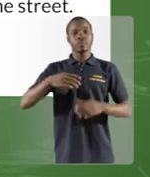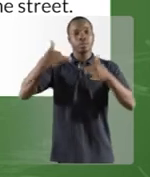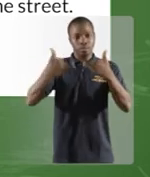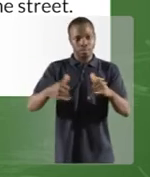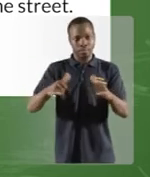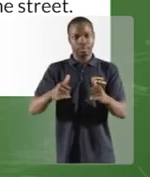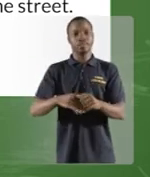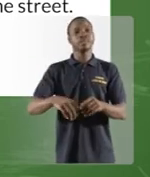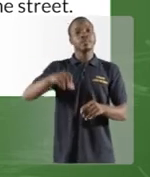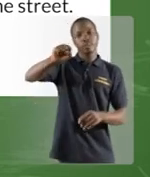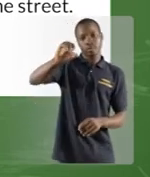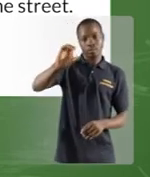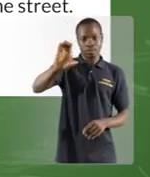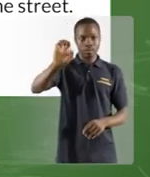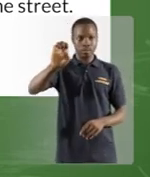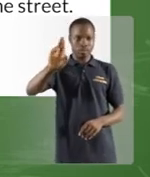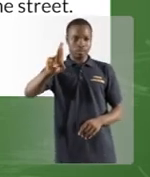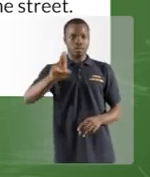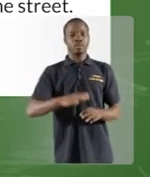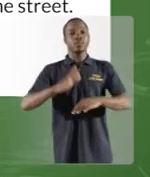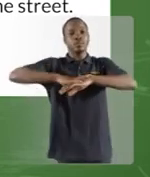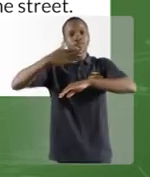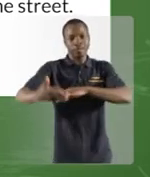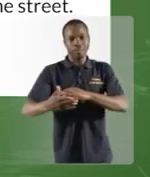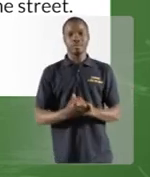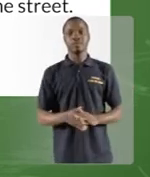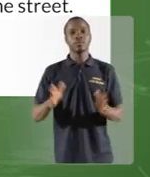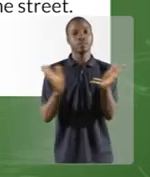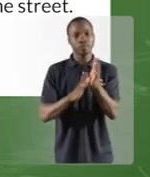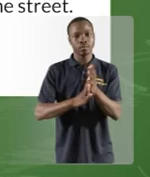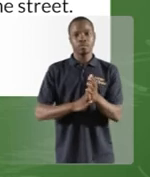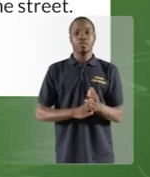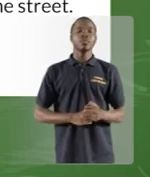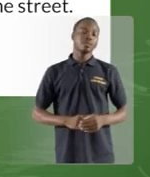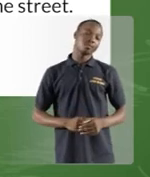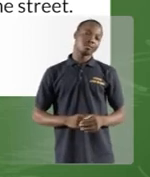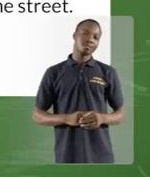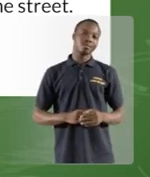Good. Now it's over to you. You continue the exercise.